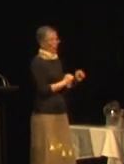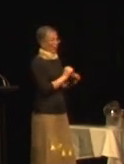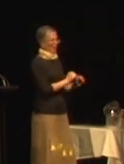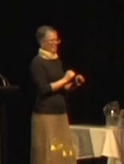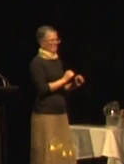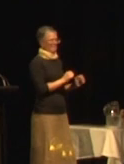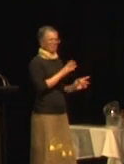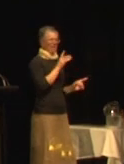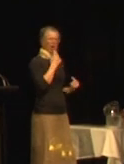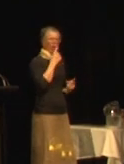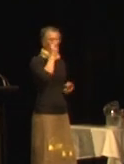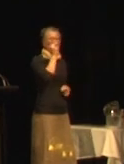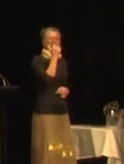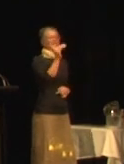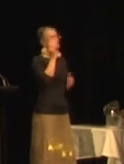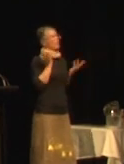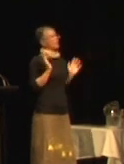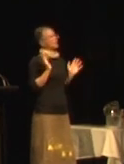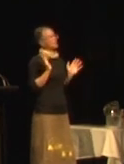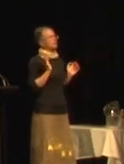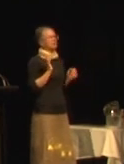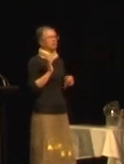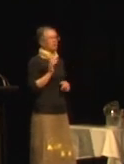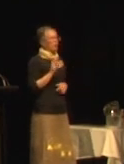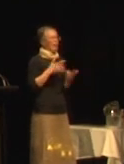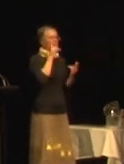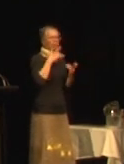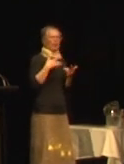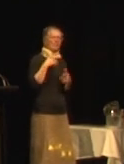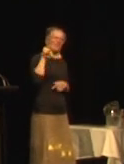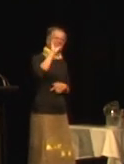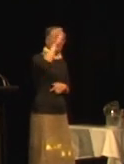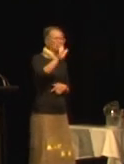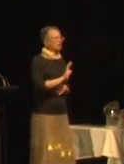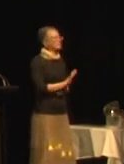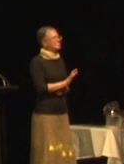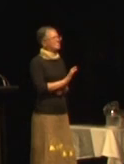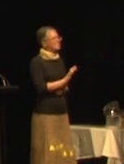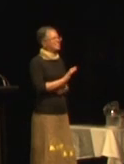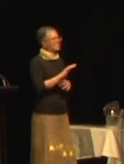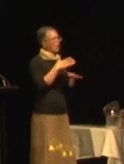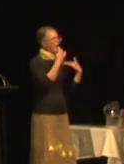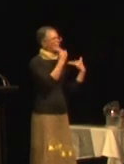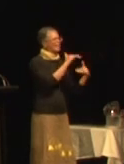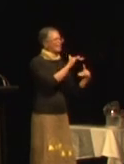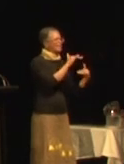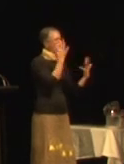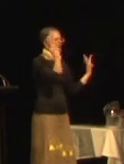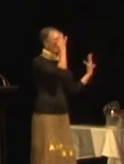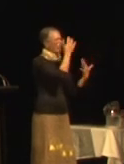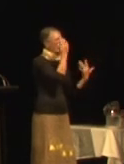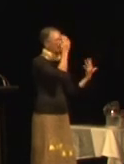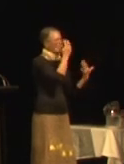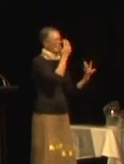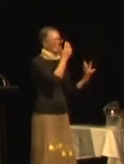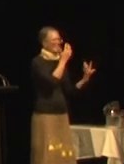for teenagers who read this magazine or who live in this place. I felt that was very limiting. It was limiting our thinking. It was limiting our ability